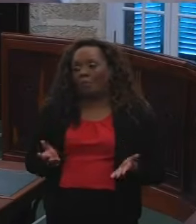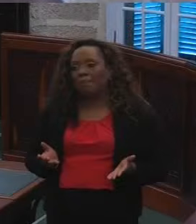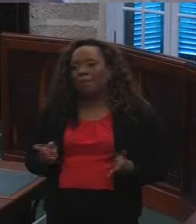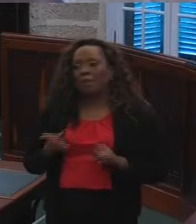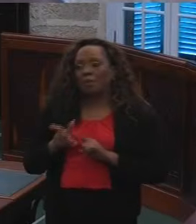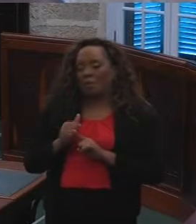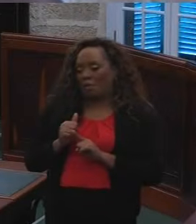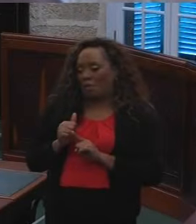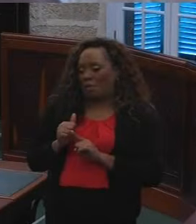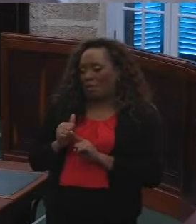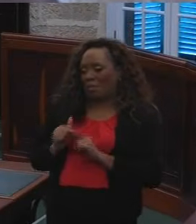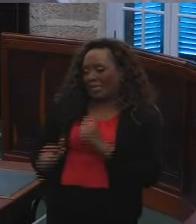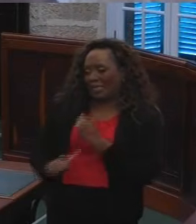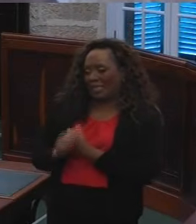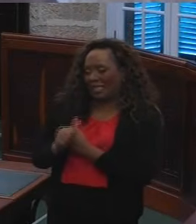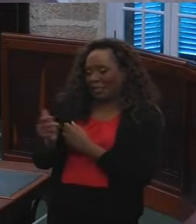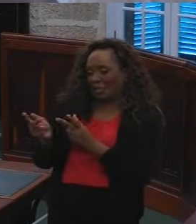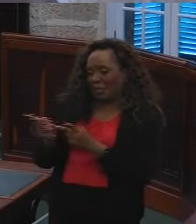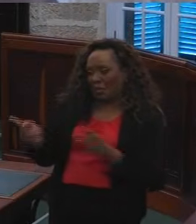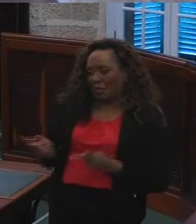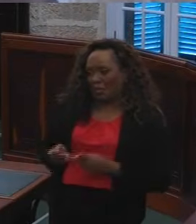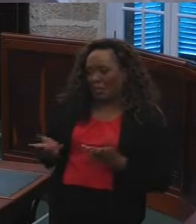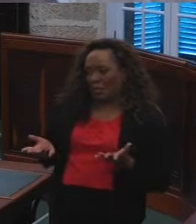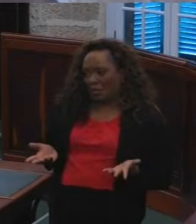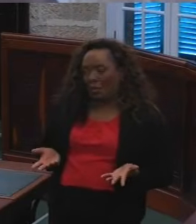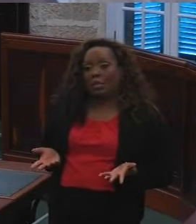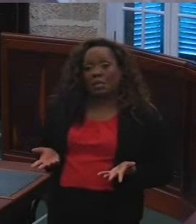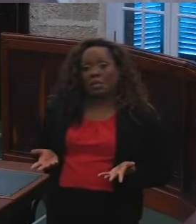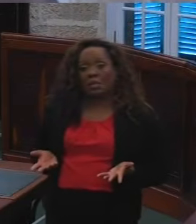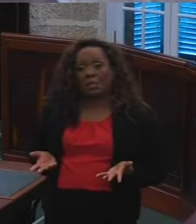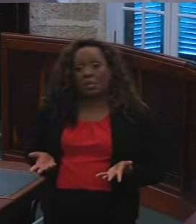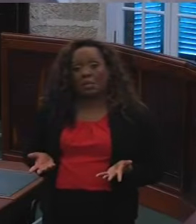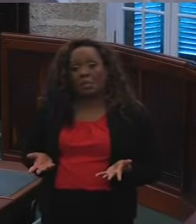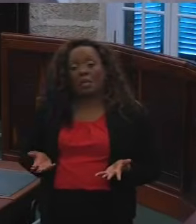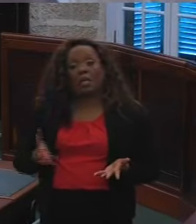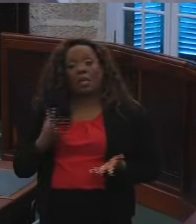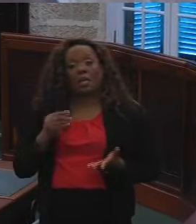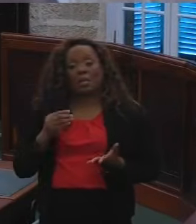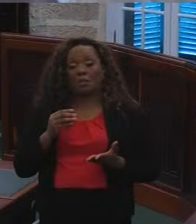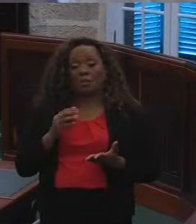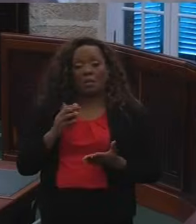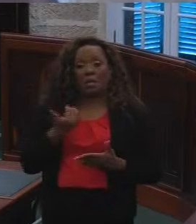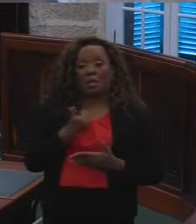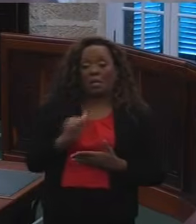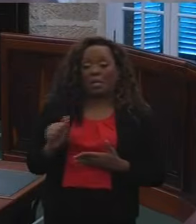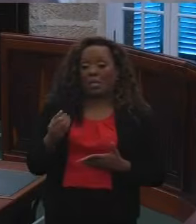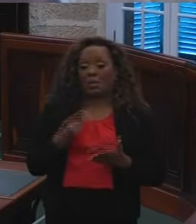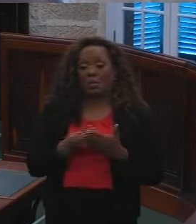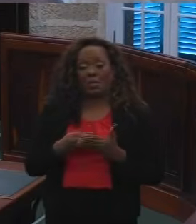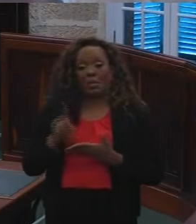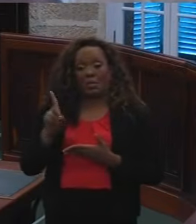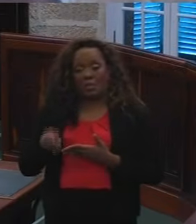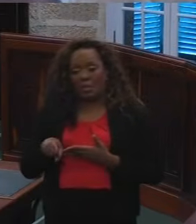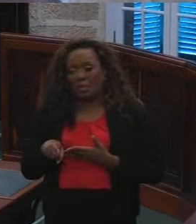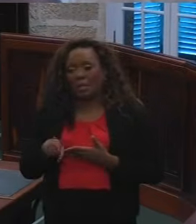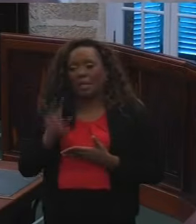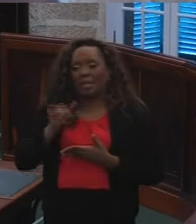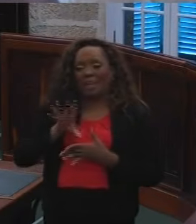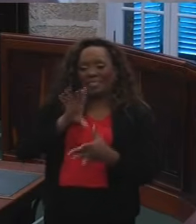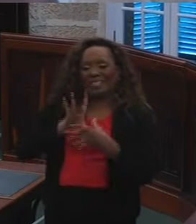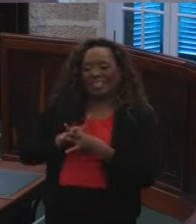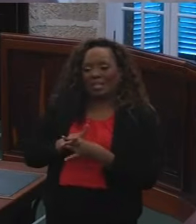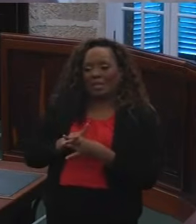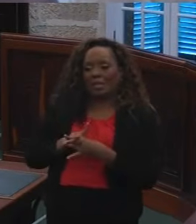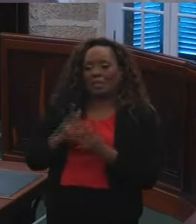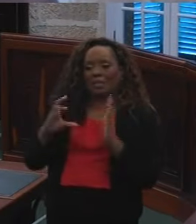considered safe, and the relevant fines are prescribed in Section 17, and that is